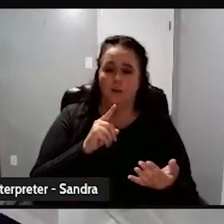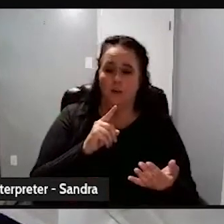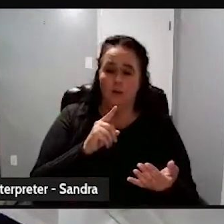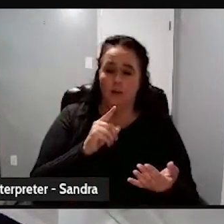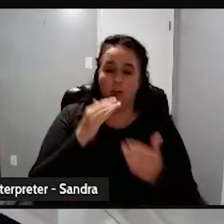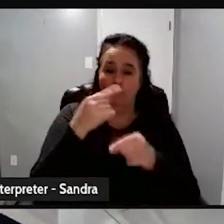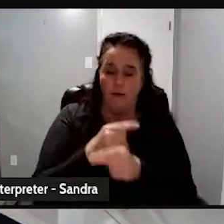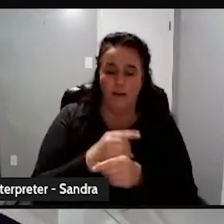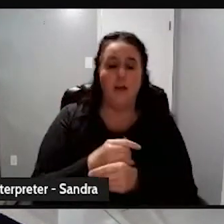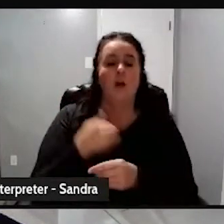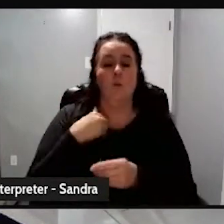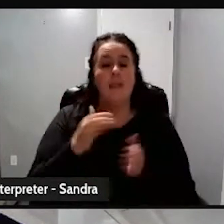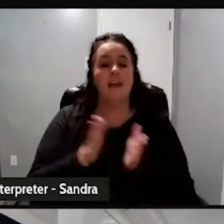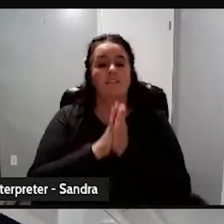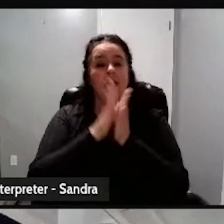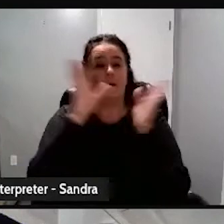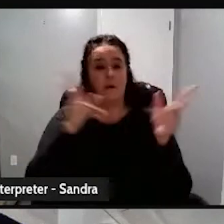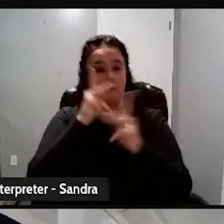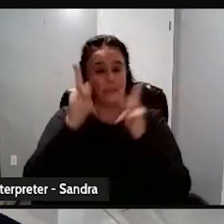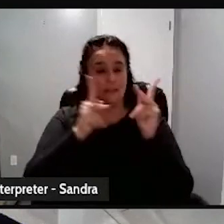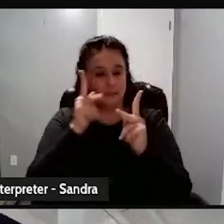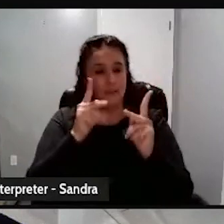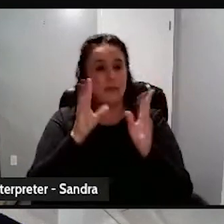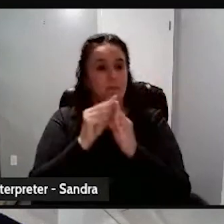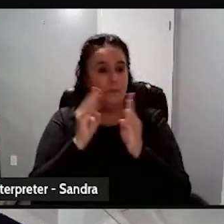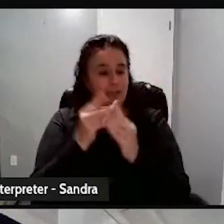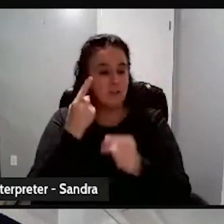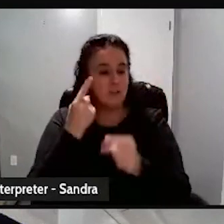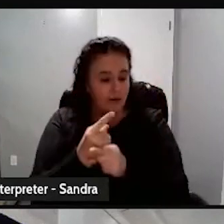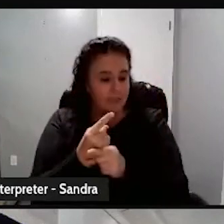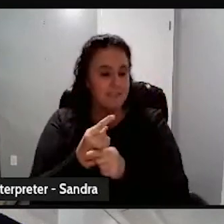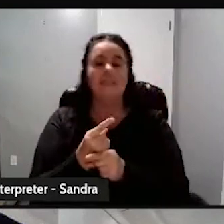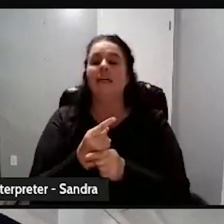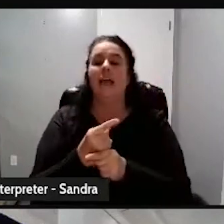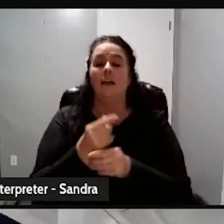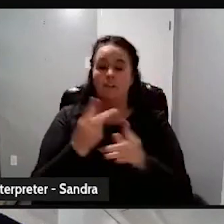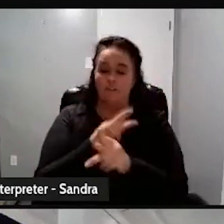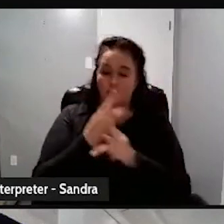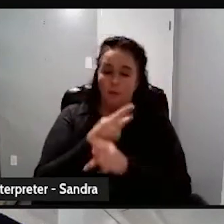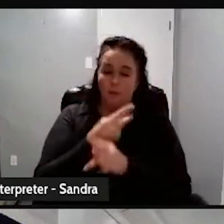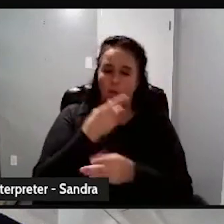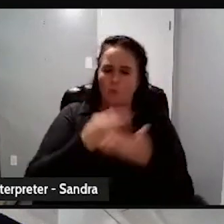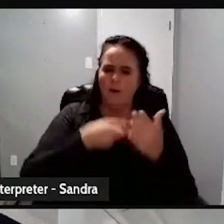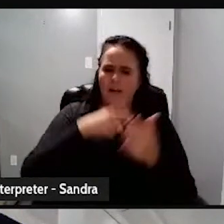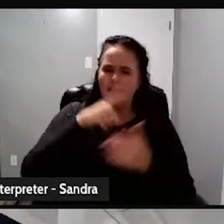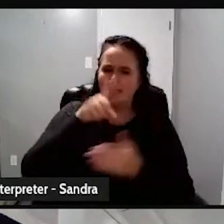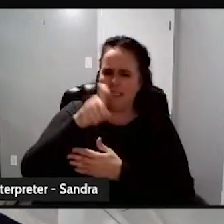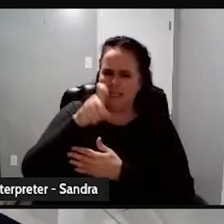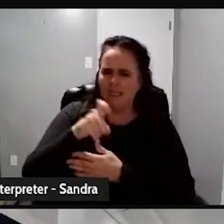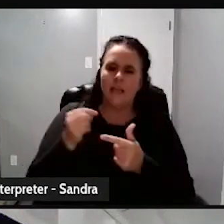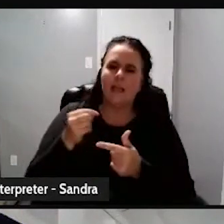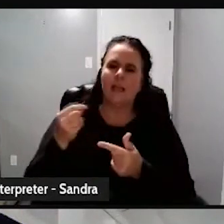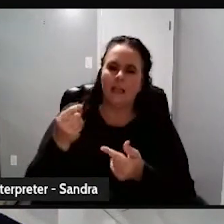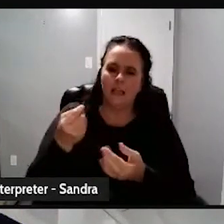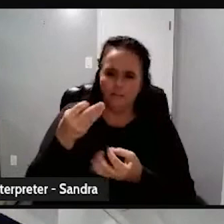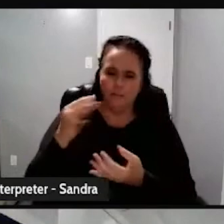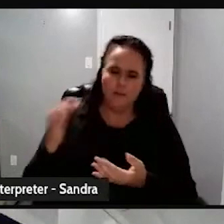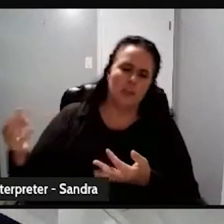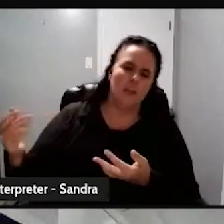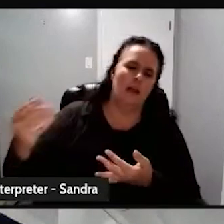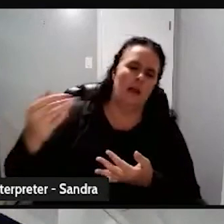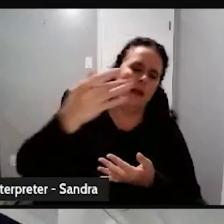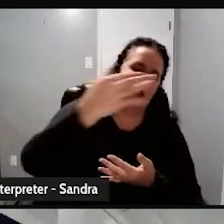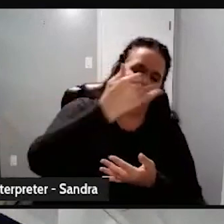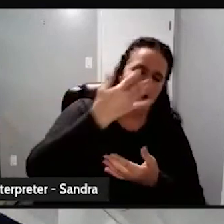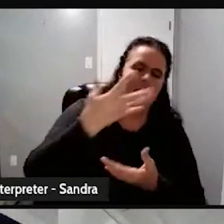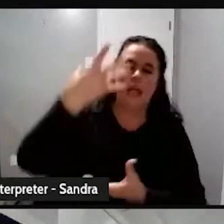meetings of people with disabilities to find out what needs are out there. And we have compiled that into our tool.